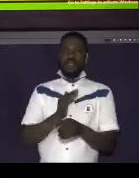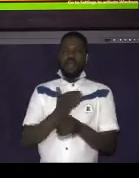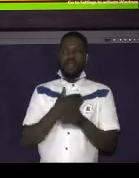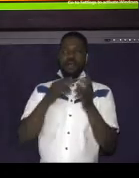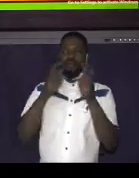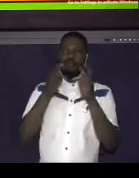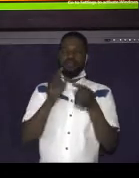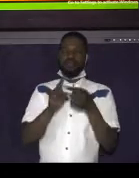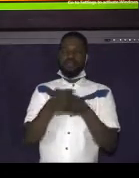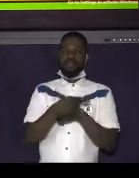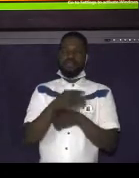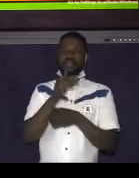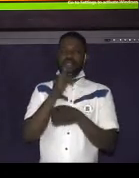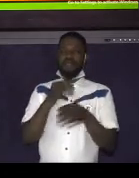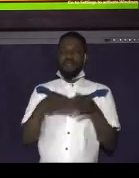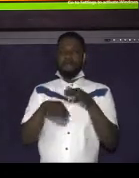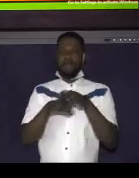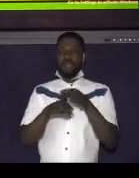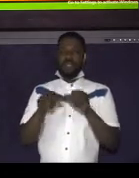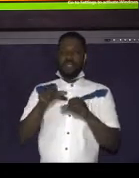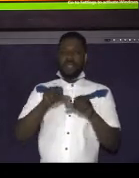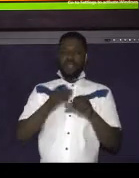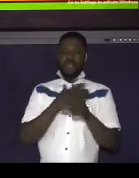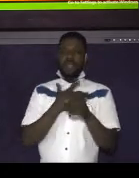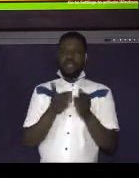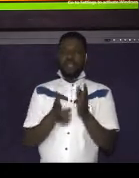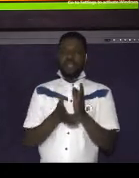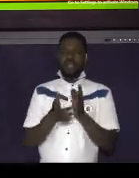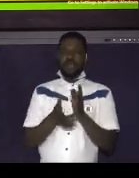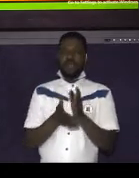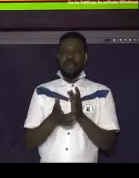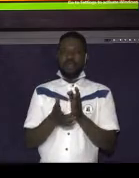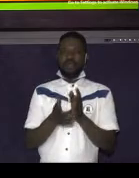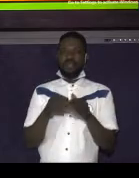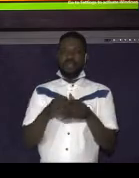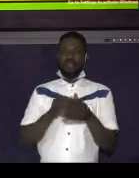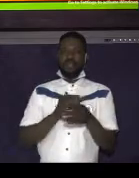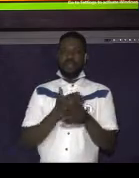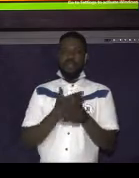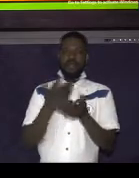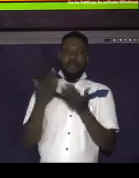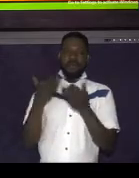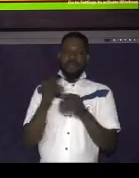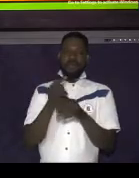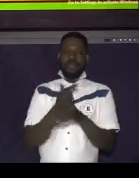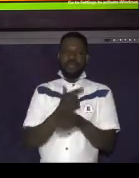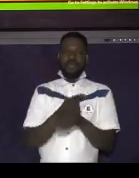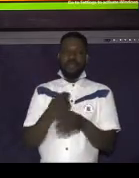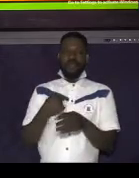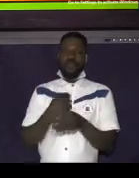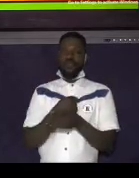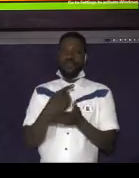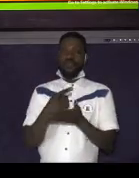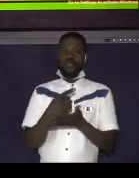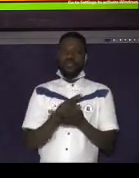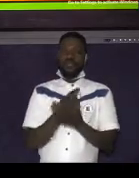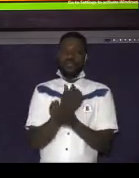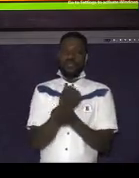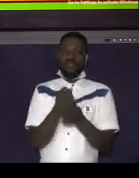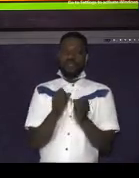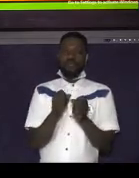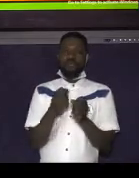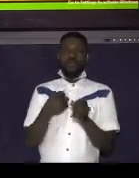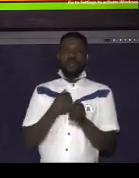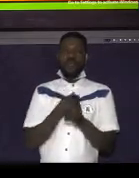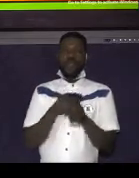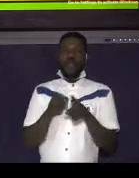subject for today is basic science and technology. In our last lesson, we discussed safety.